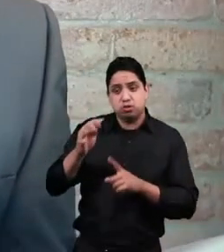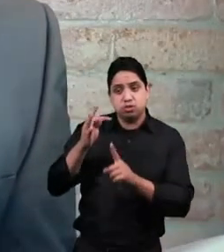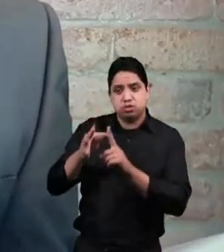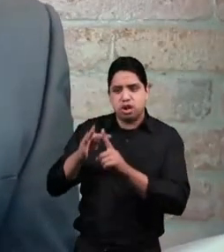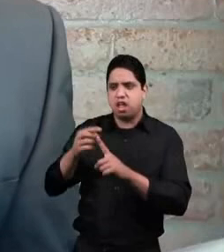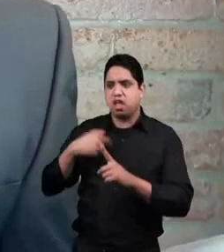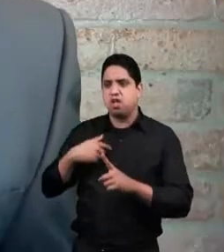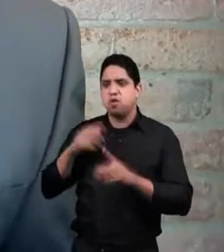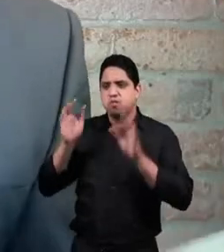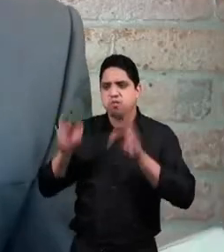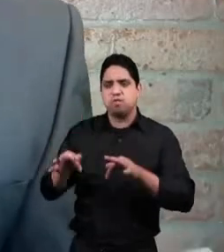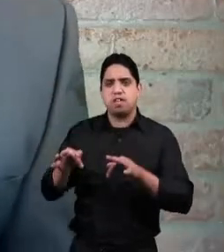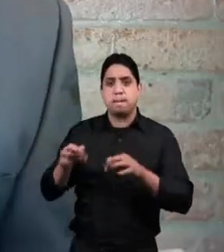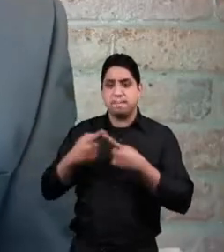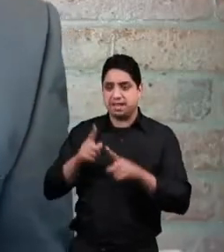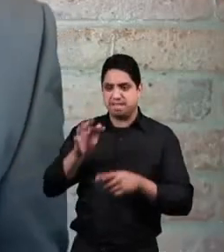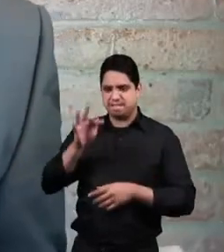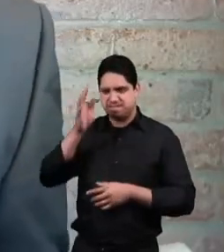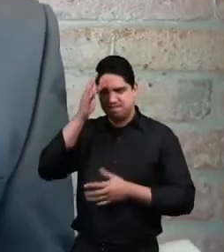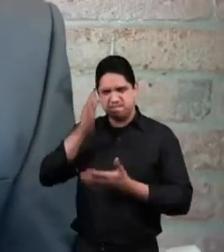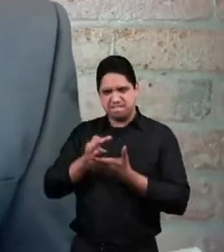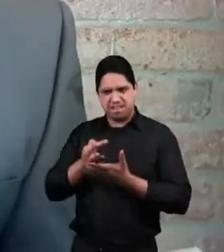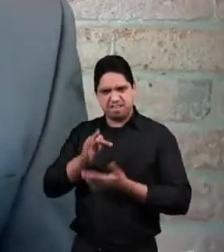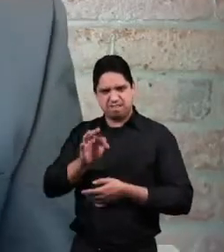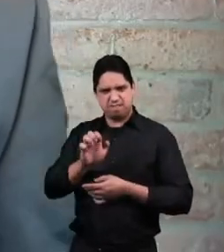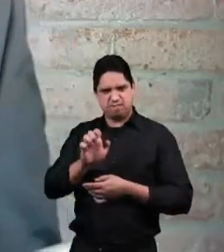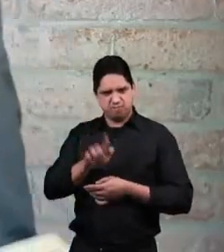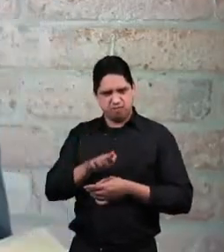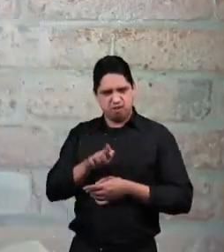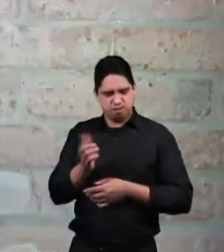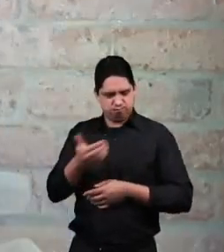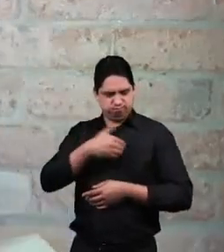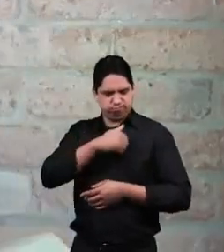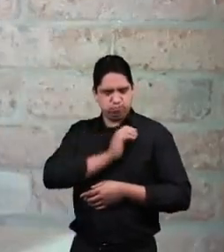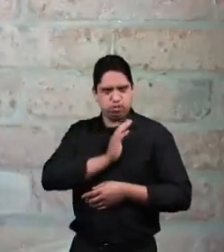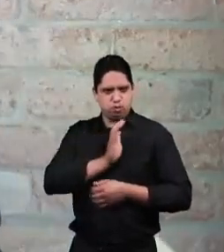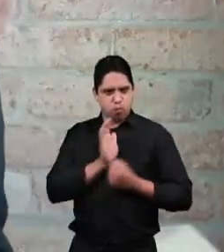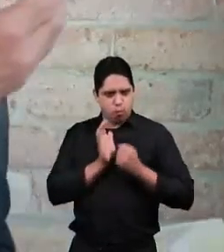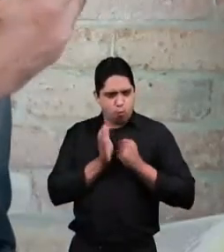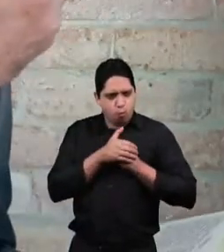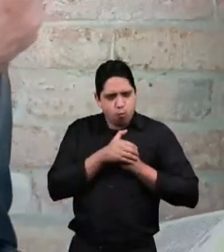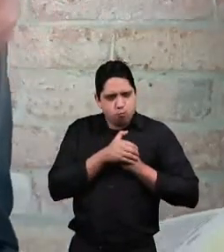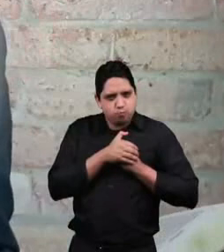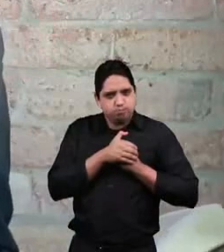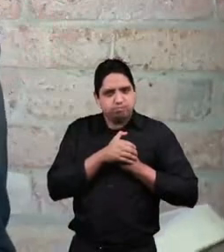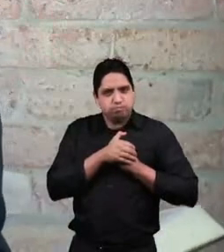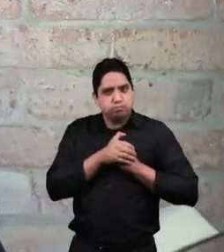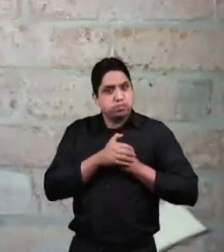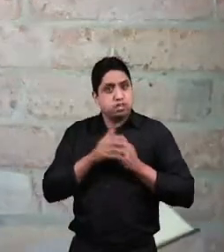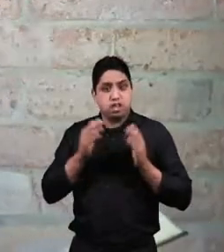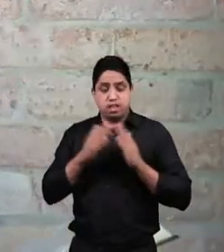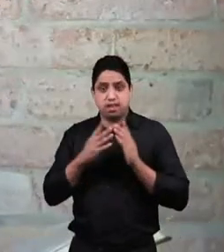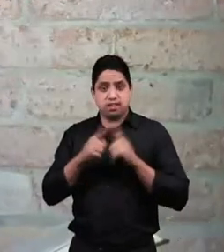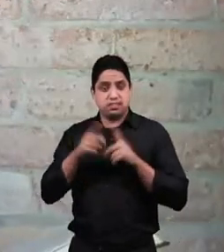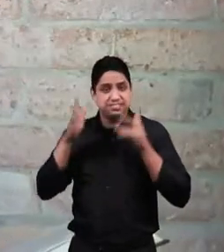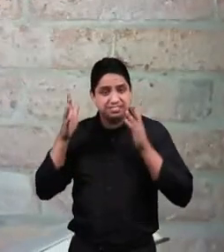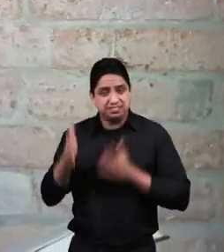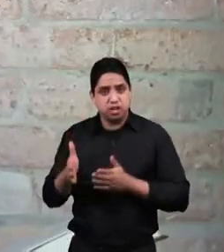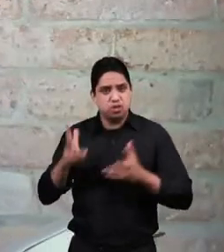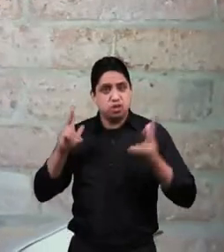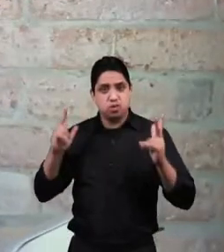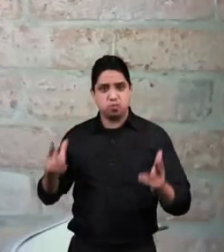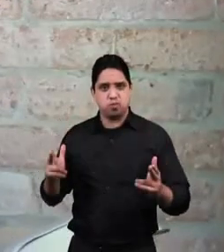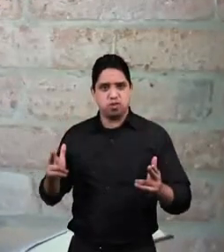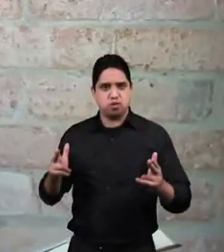to Timothy, I have ended my career and kept my faith. The church also throughout